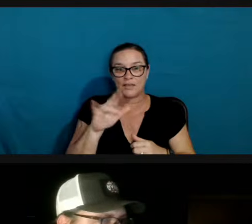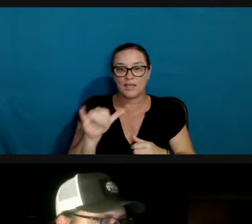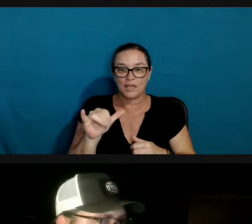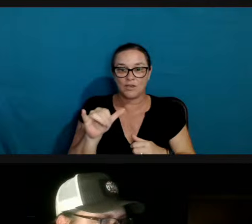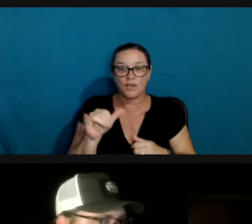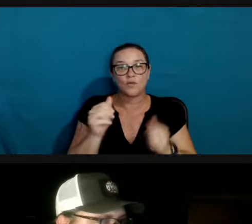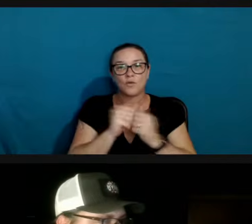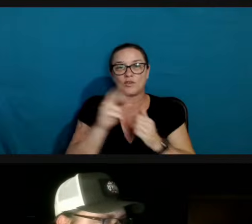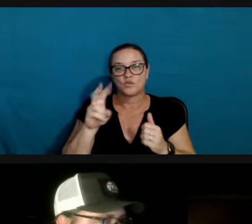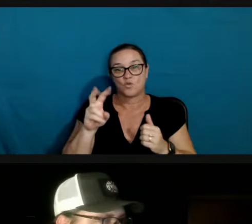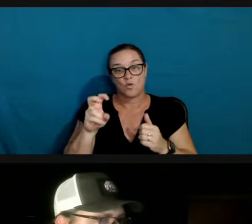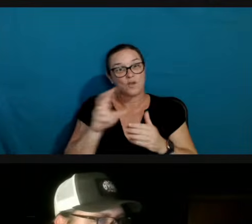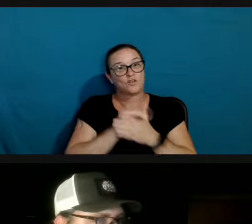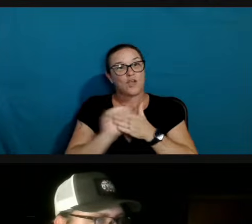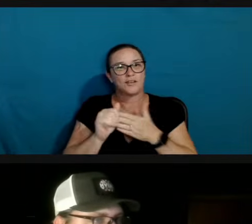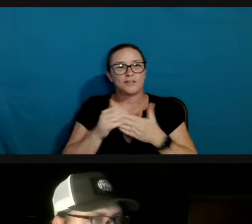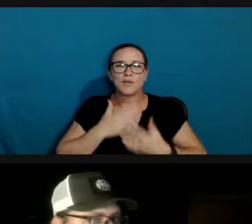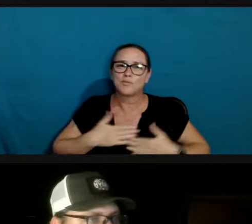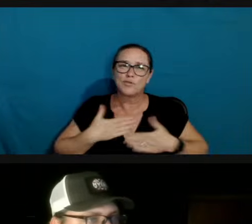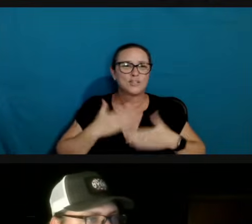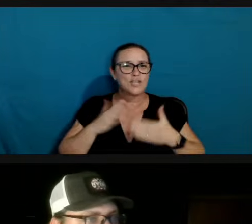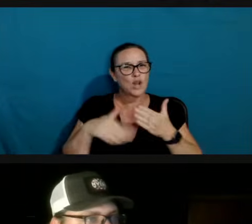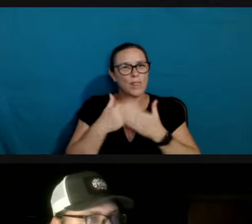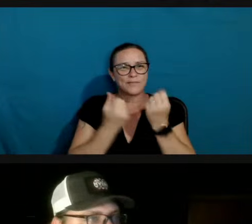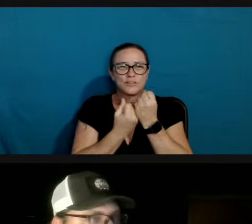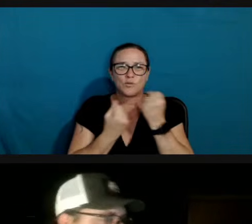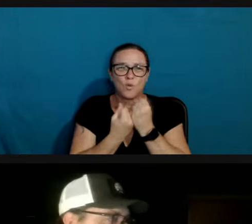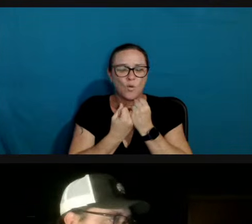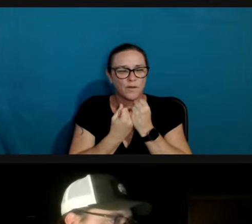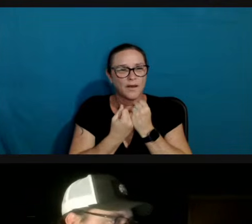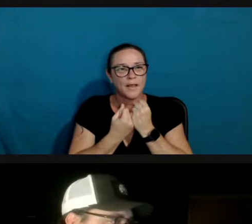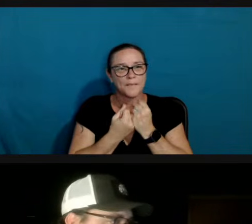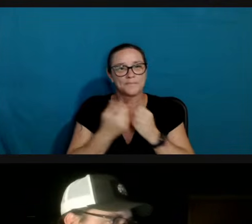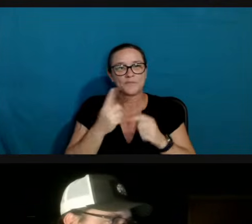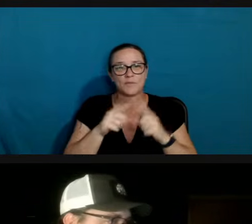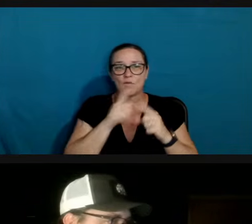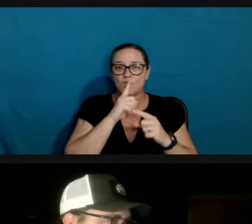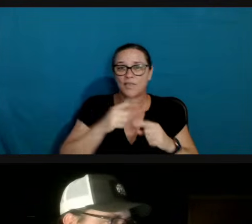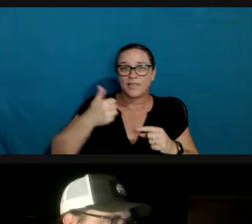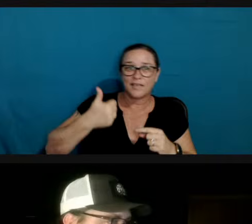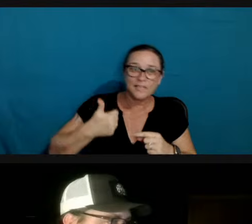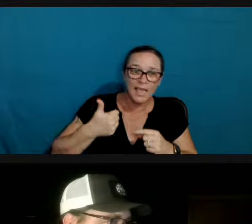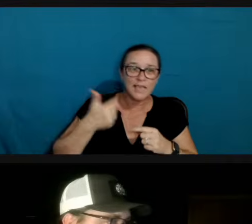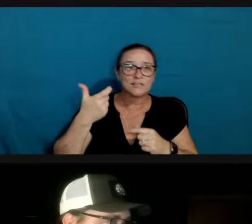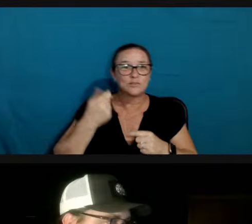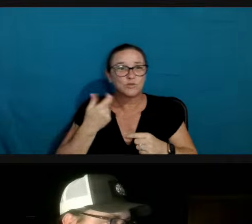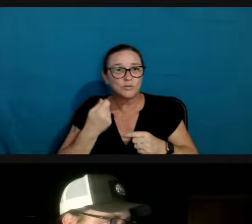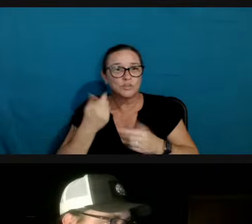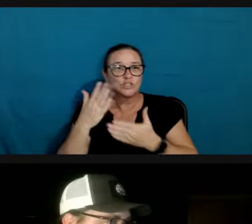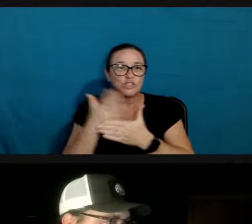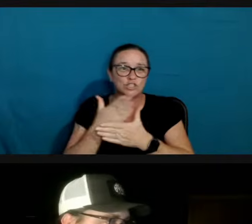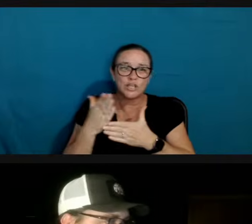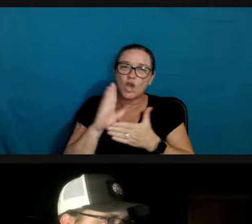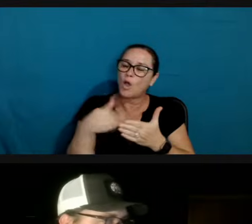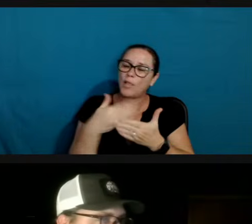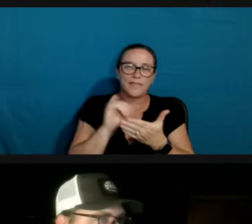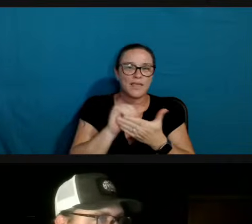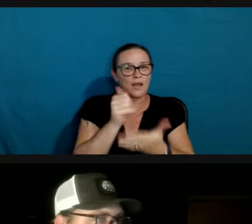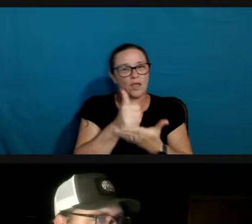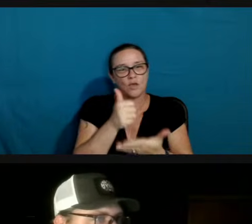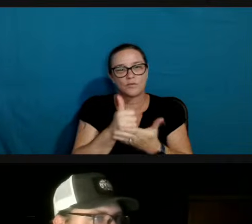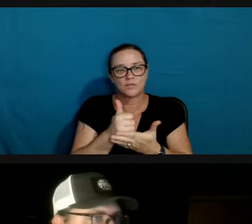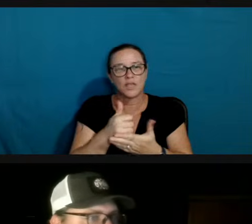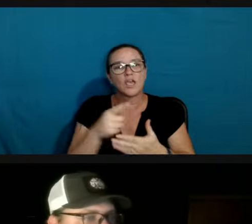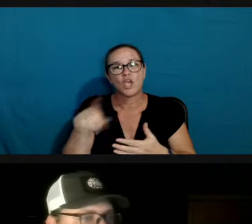$200 donation. Appreciate all the support there, guys. But really, the likes, subscriptions, the shares, all that stuff really does help. You being here with us today, we